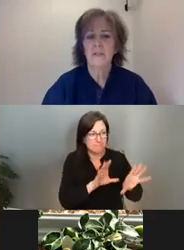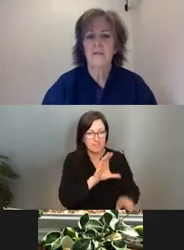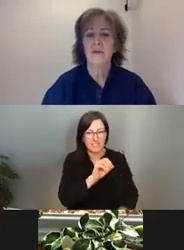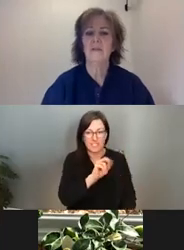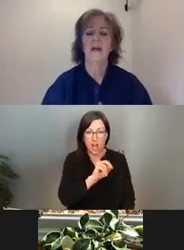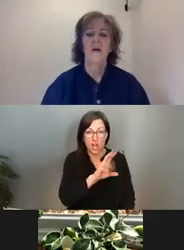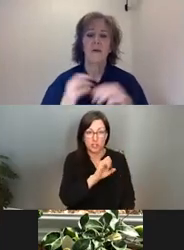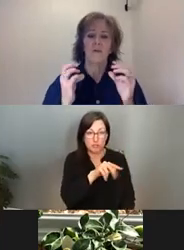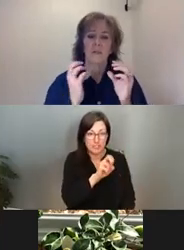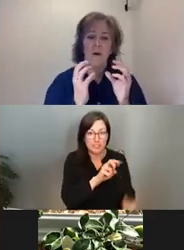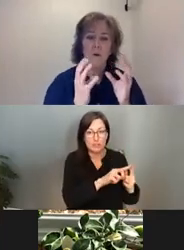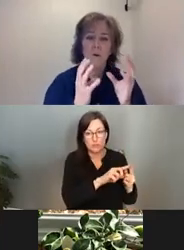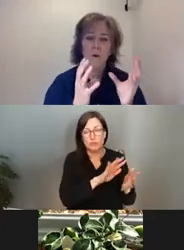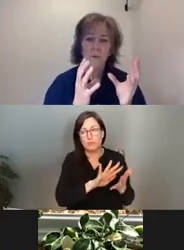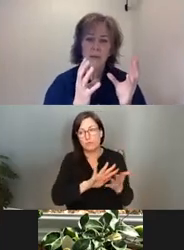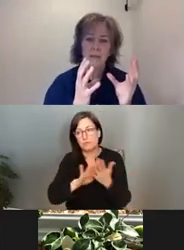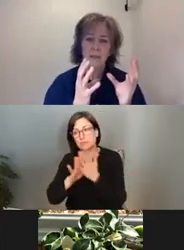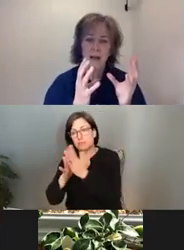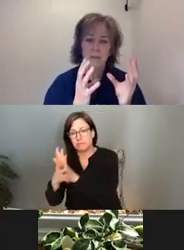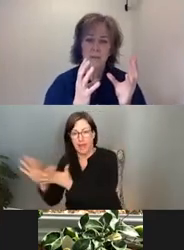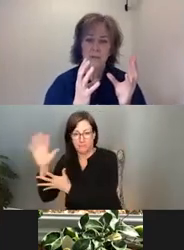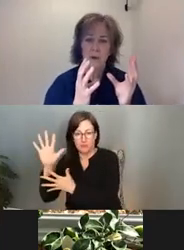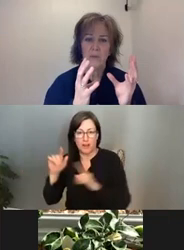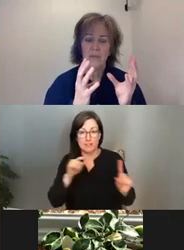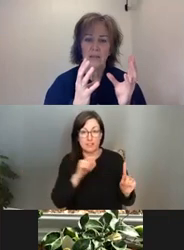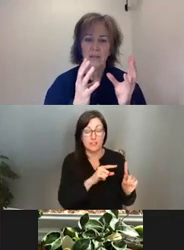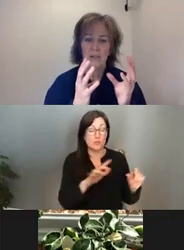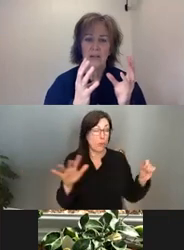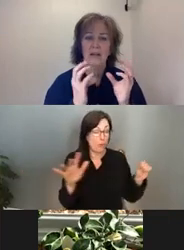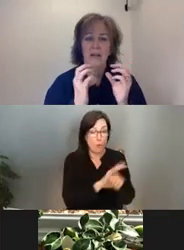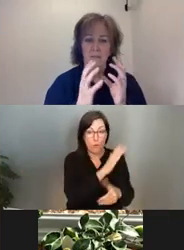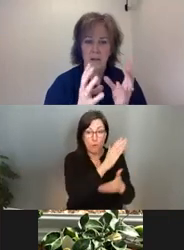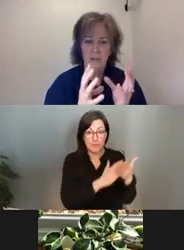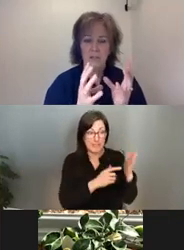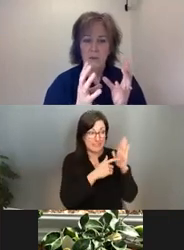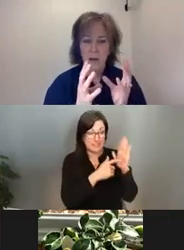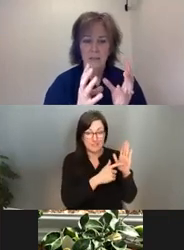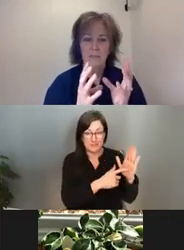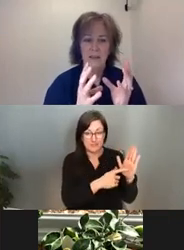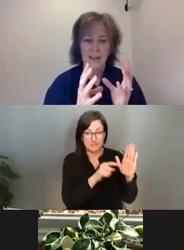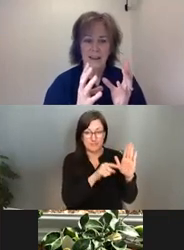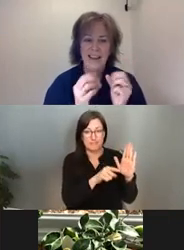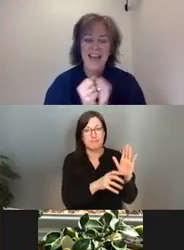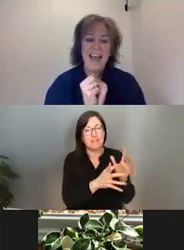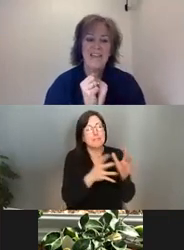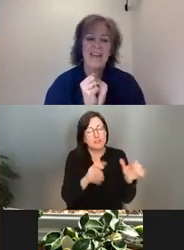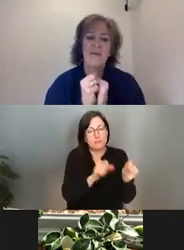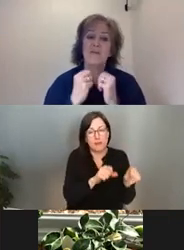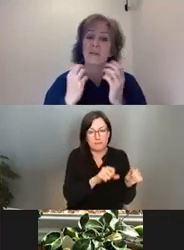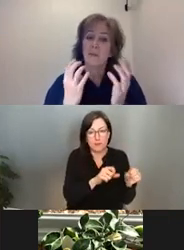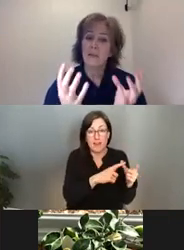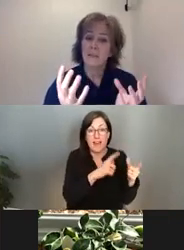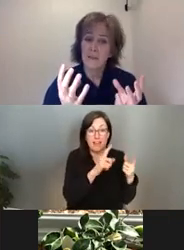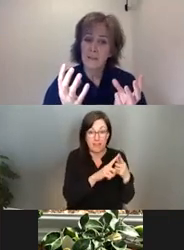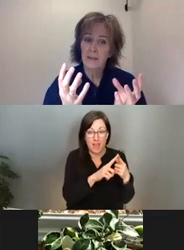visual symbols, we use the whole piece of the object for representation as much as we possibly can. And then we